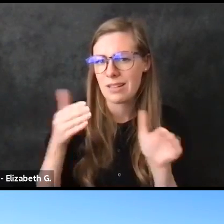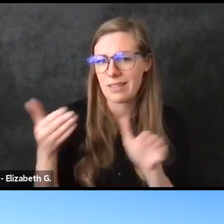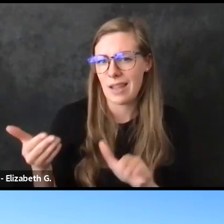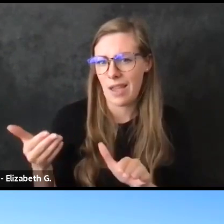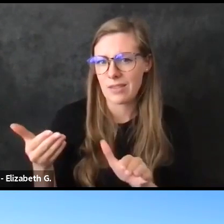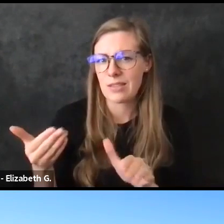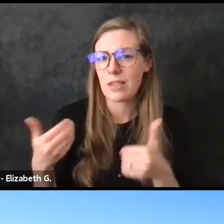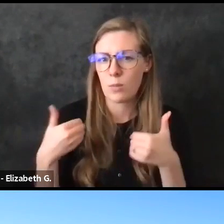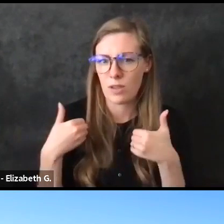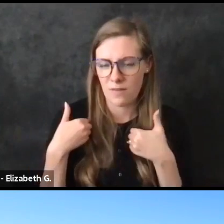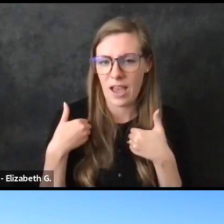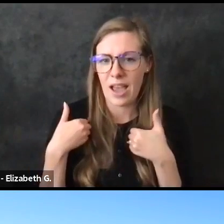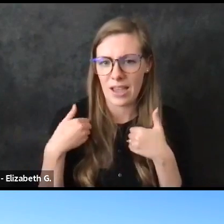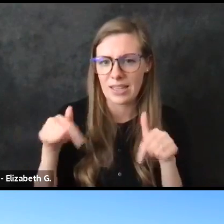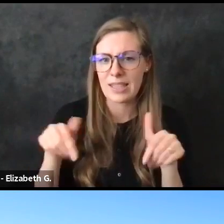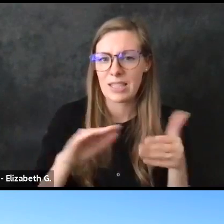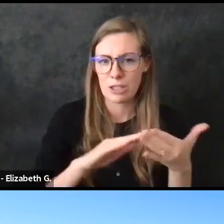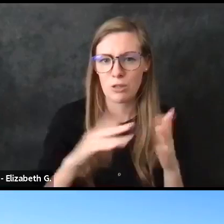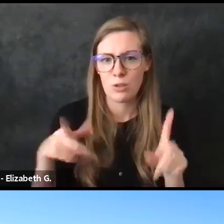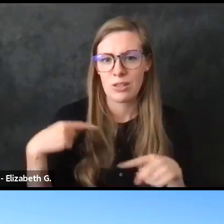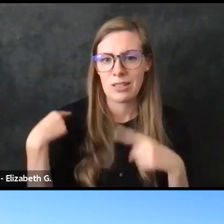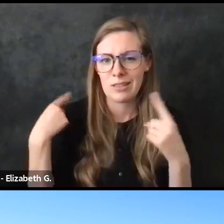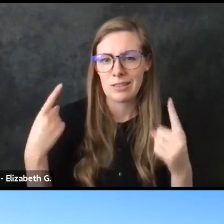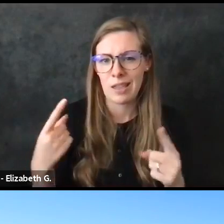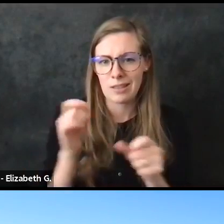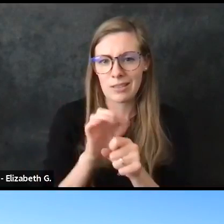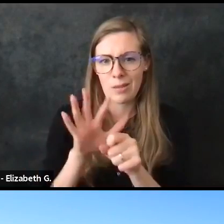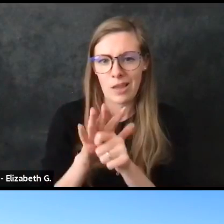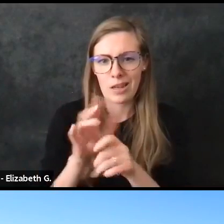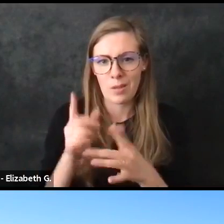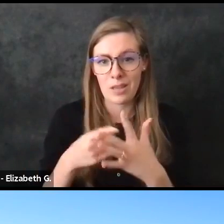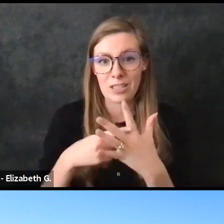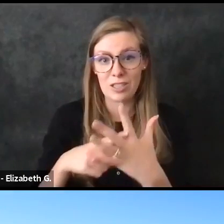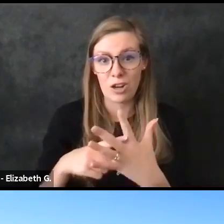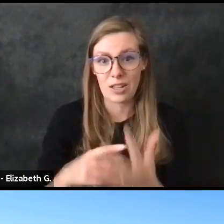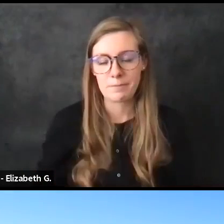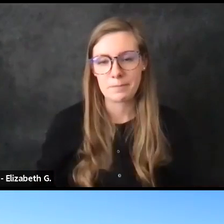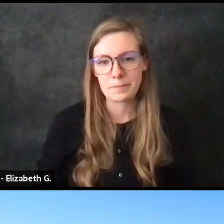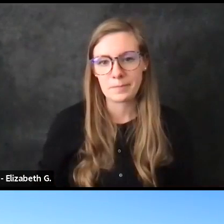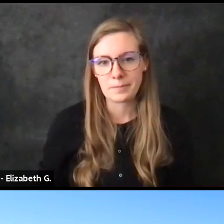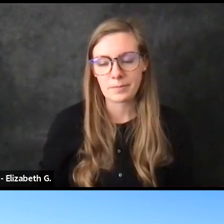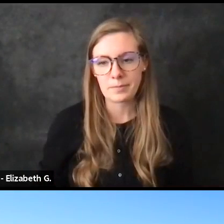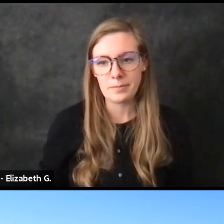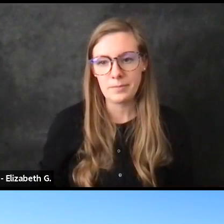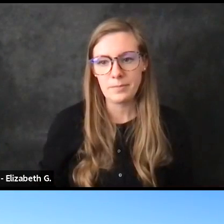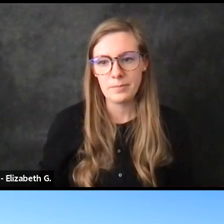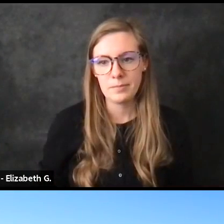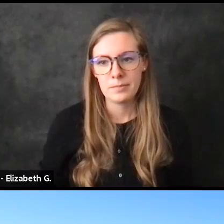have had in our community since this pandemic broke out. So